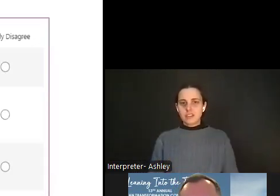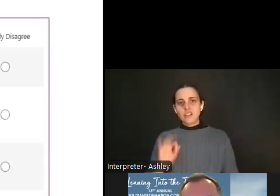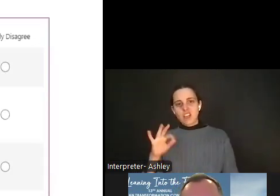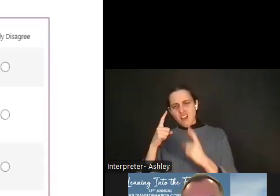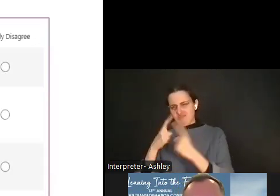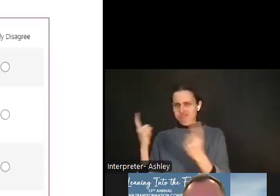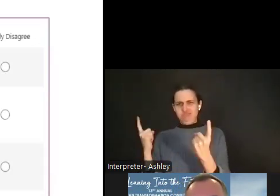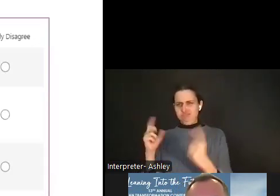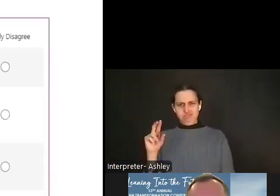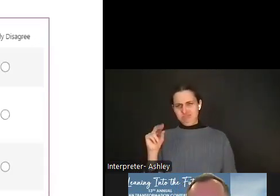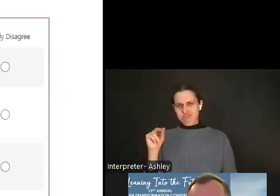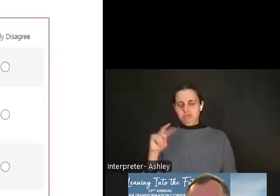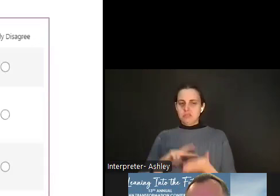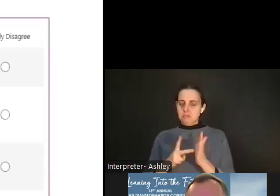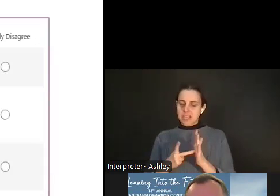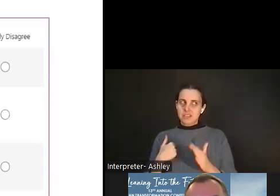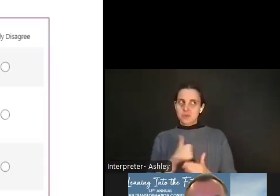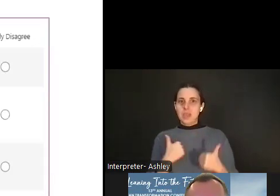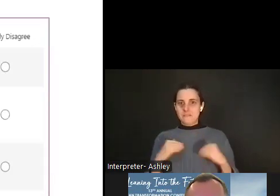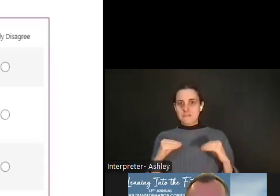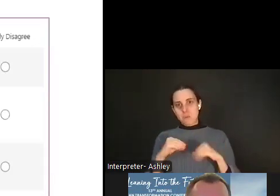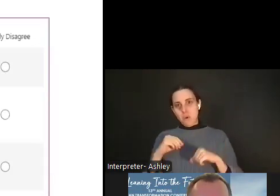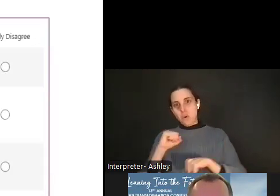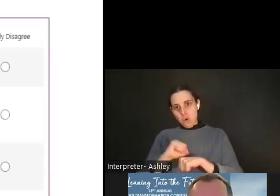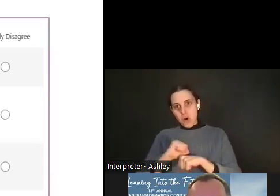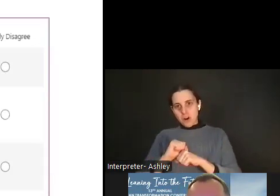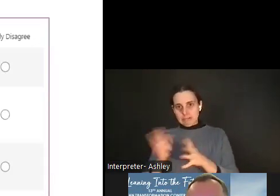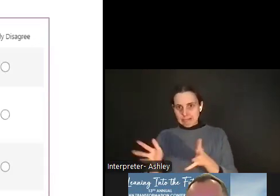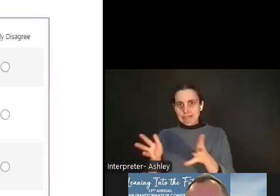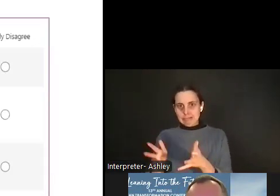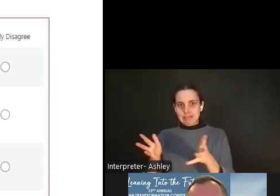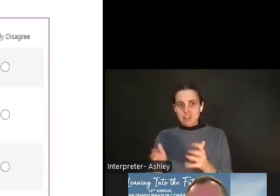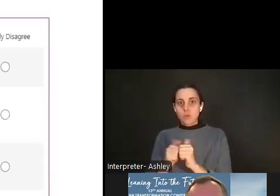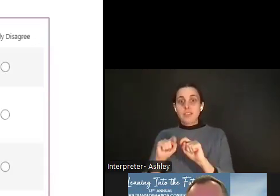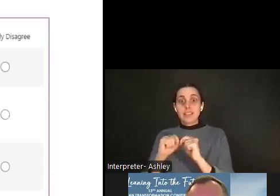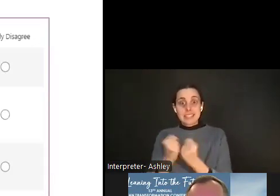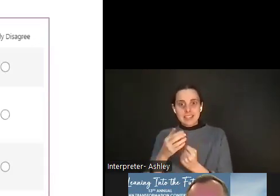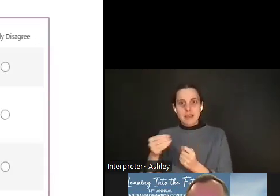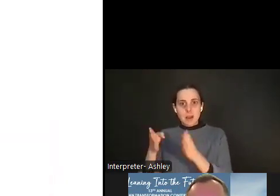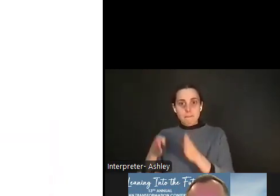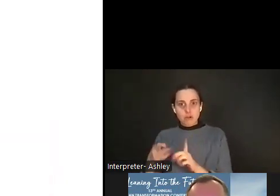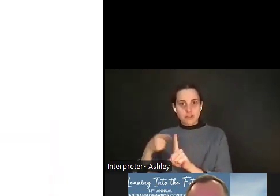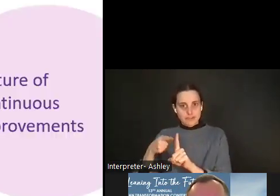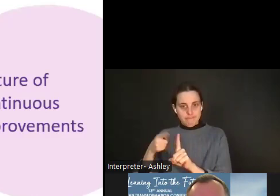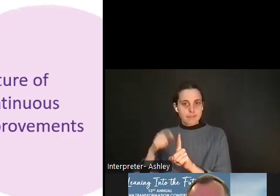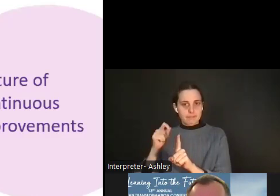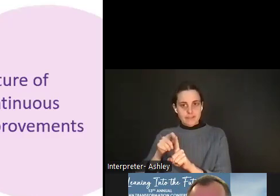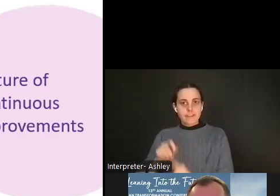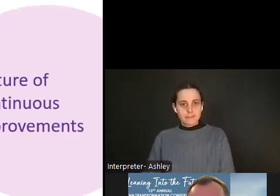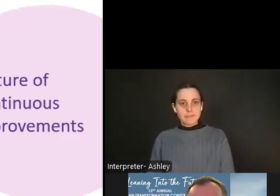then we have more work to do with those, that person and probably those teams. Okay,